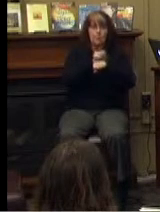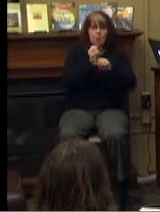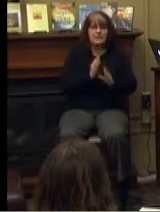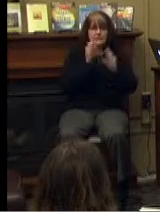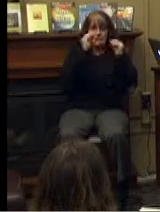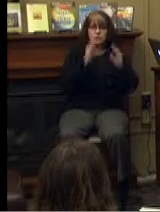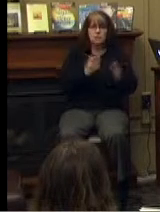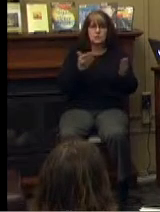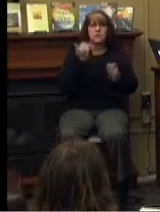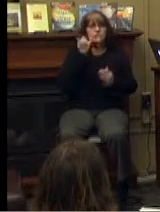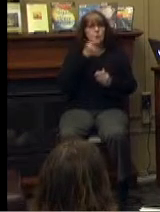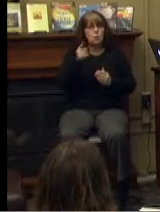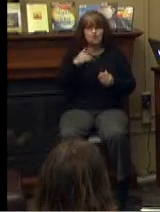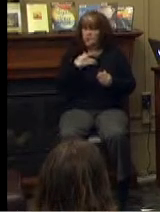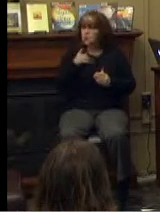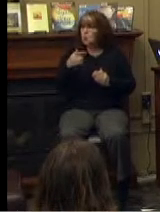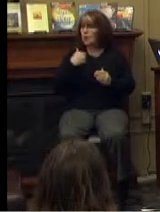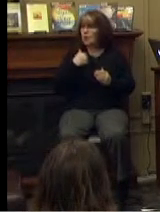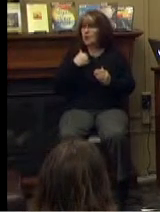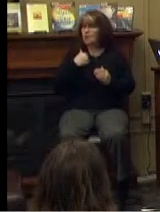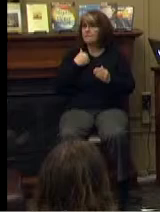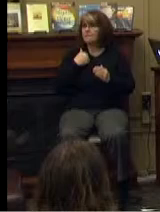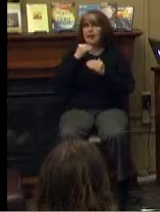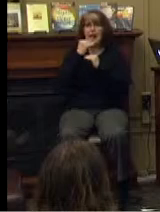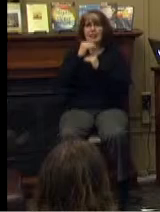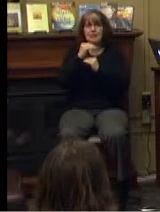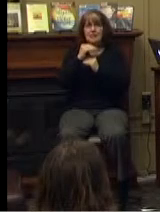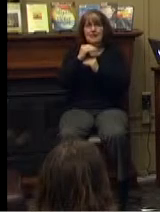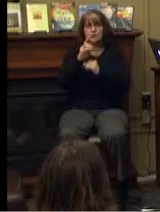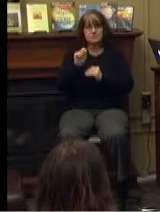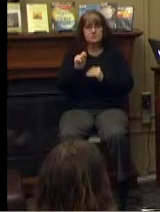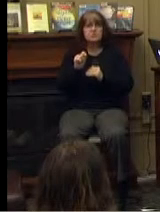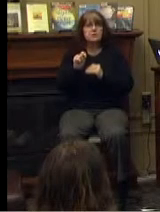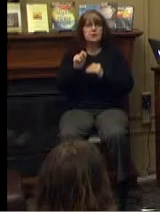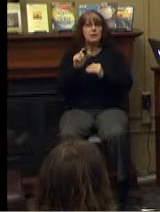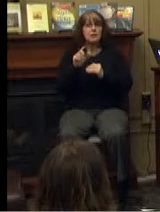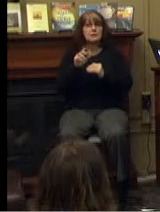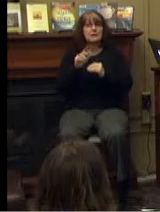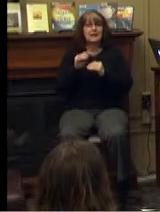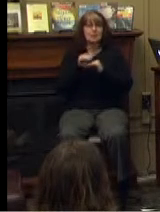that's impacting your work, that's impacting your academics, connect